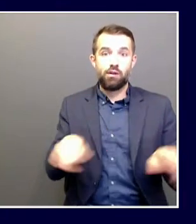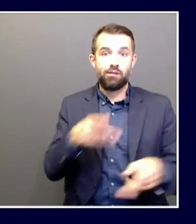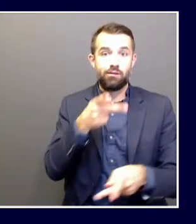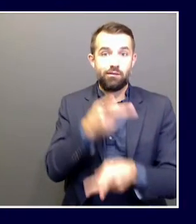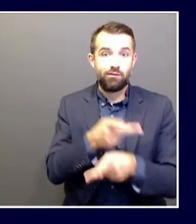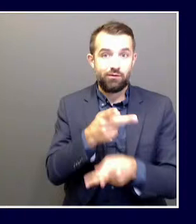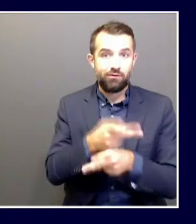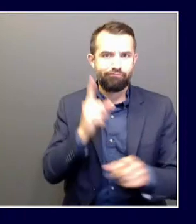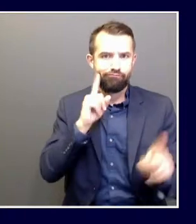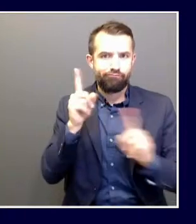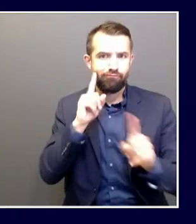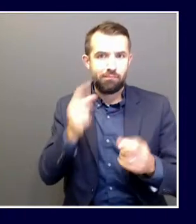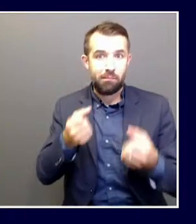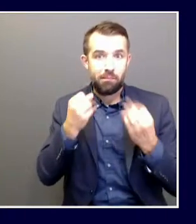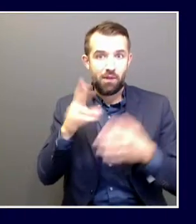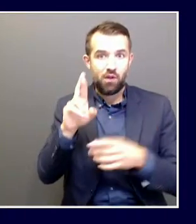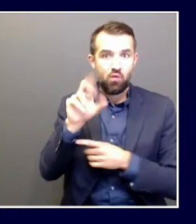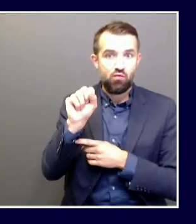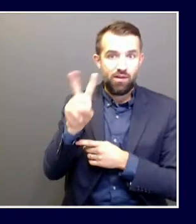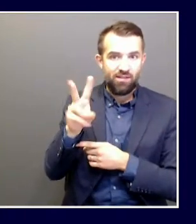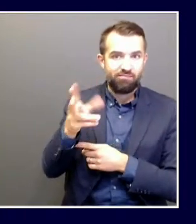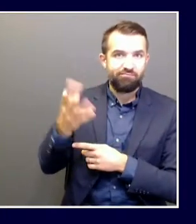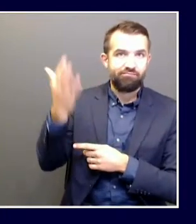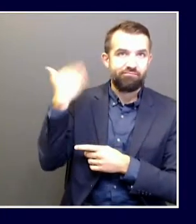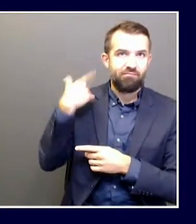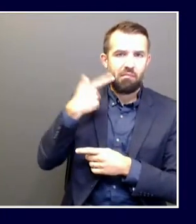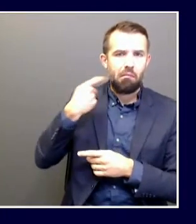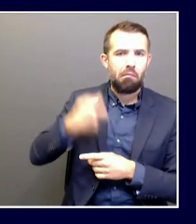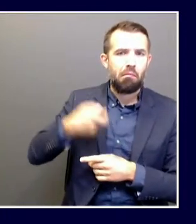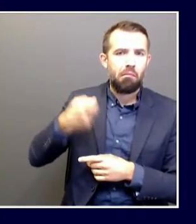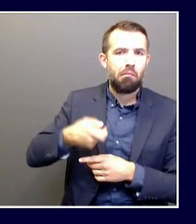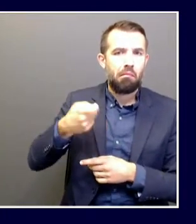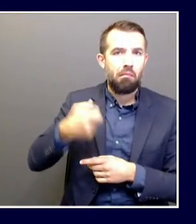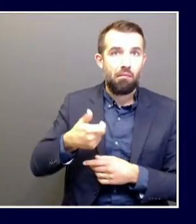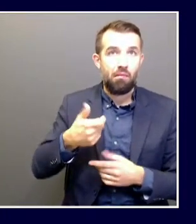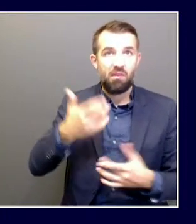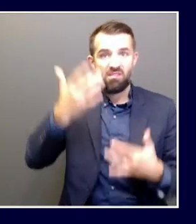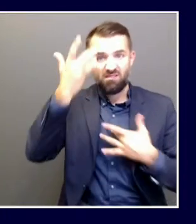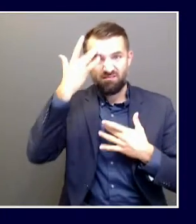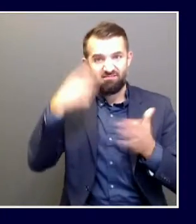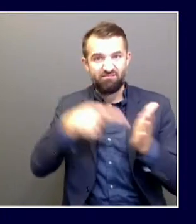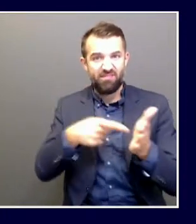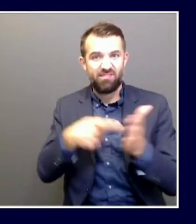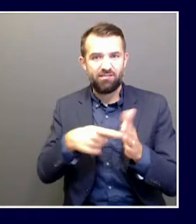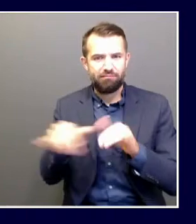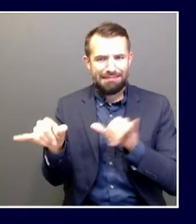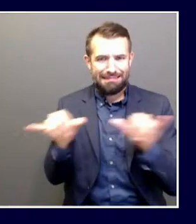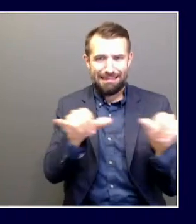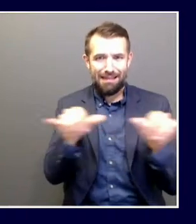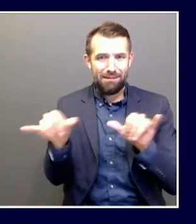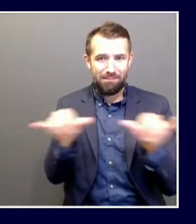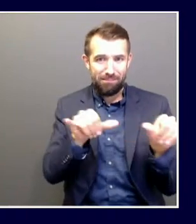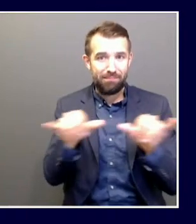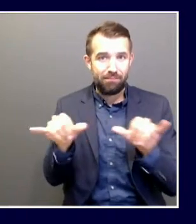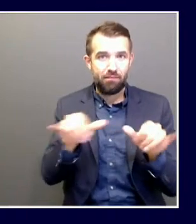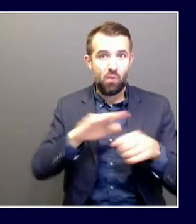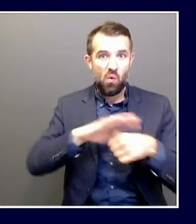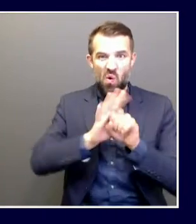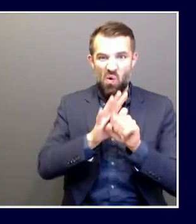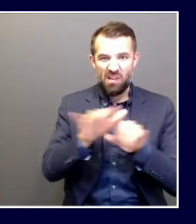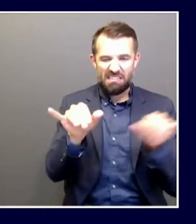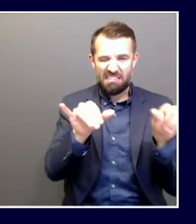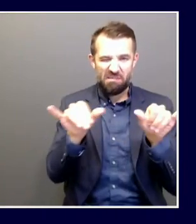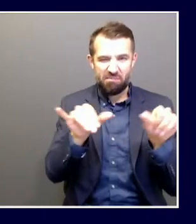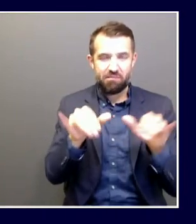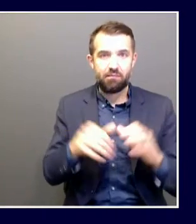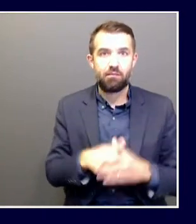before. So, and some of the symptoms sort of cross over. So I would assume, obviously, the only way to be 100% sure is to get tested. But